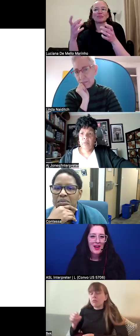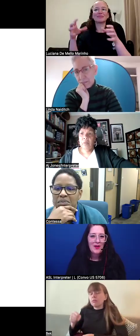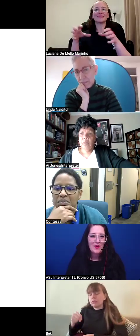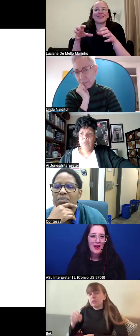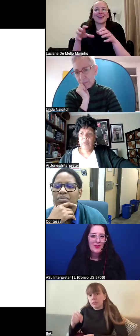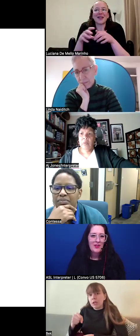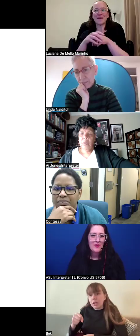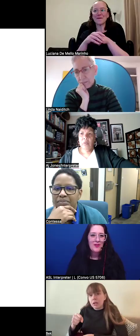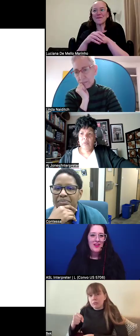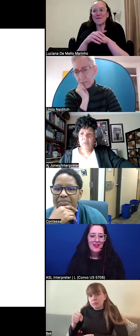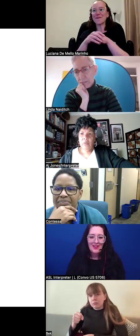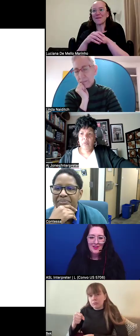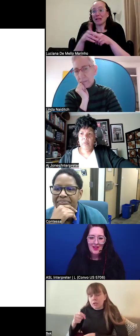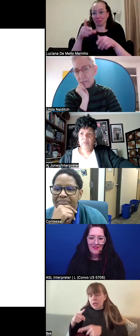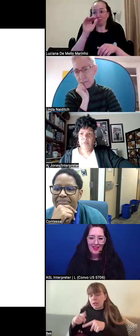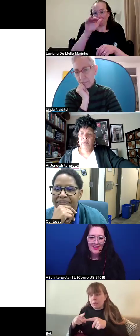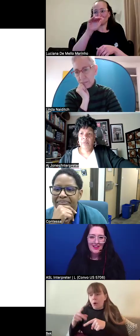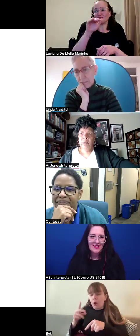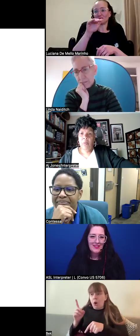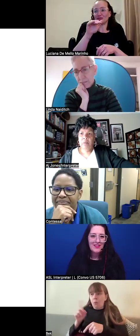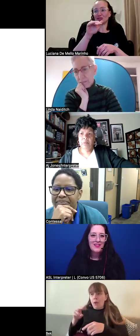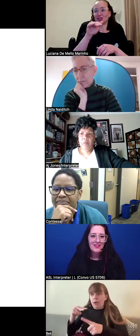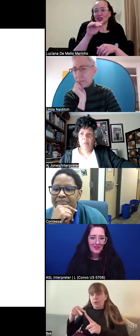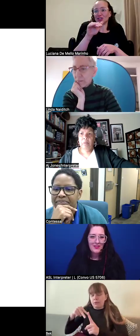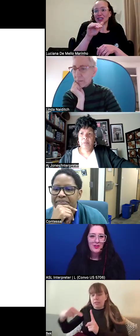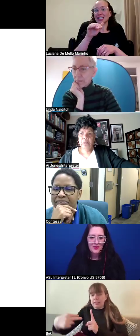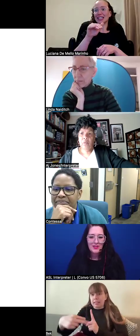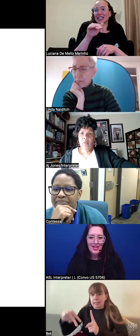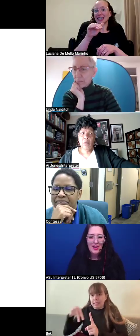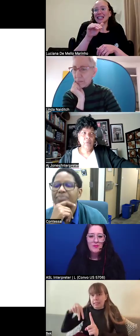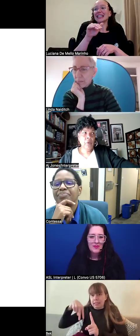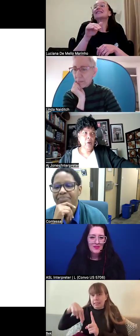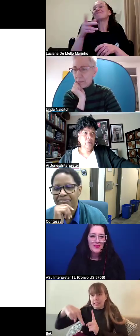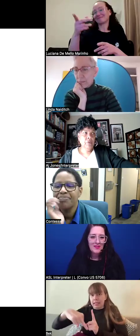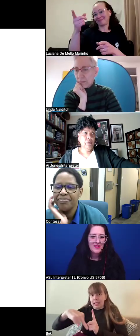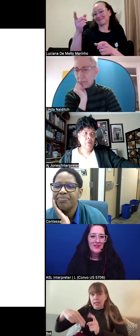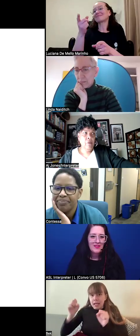or how do you navigate that? Do you do a tap?